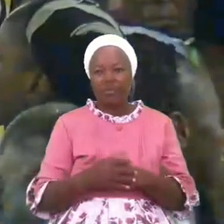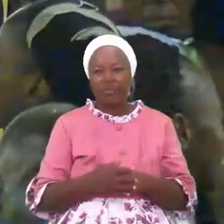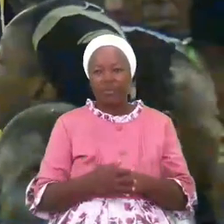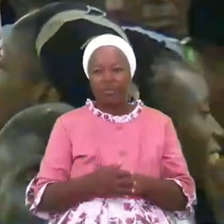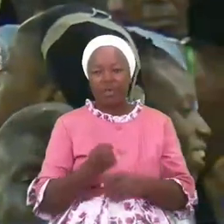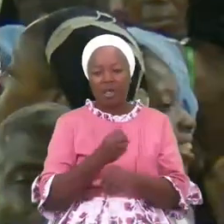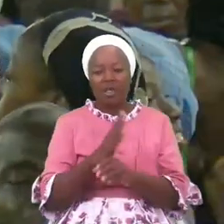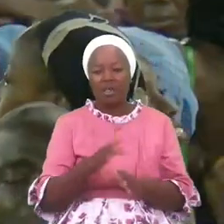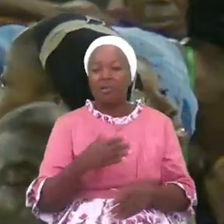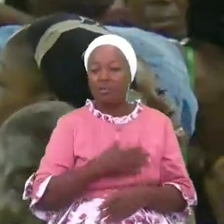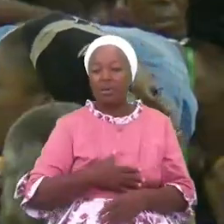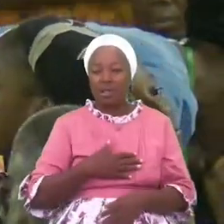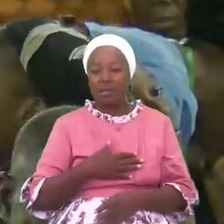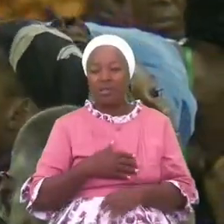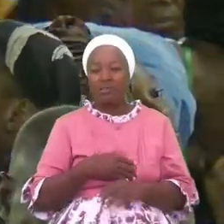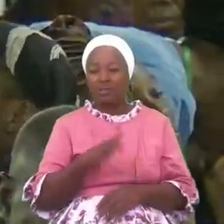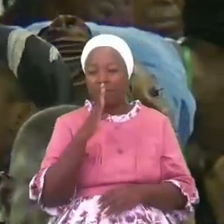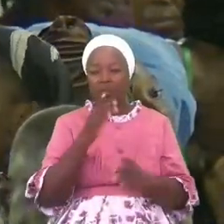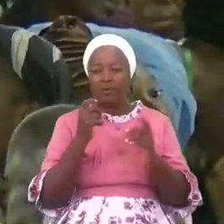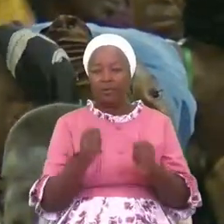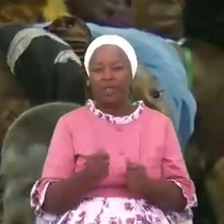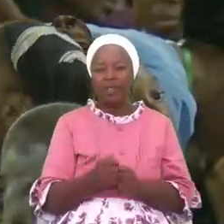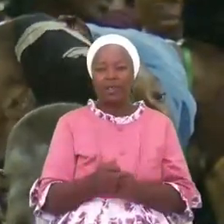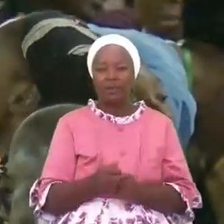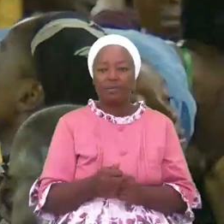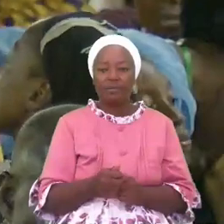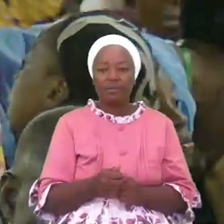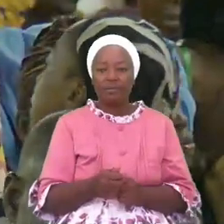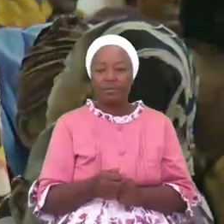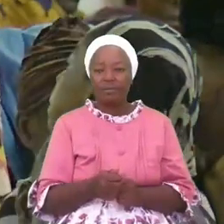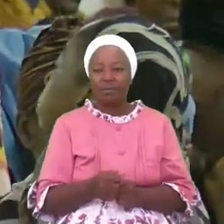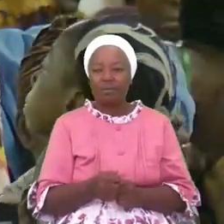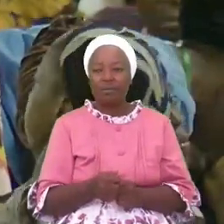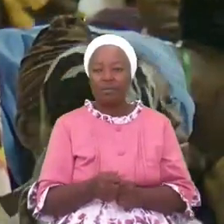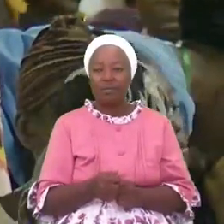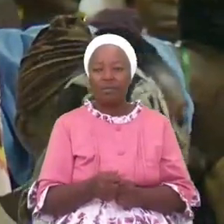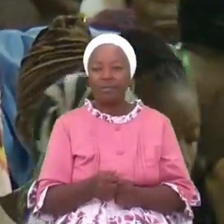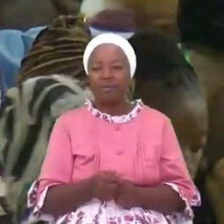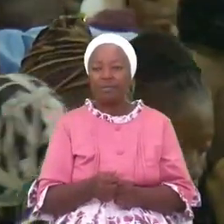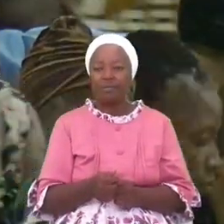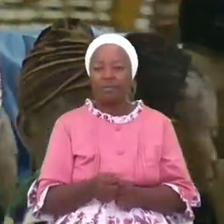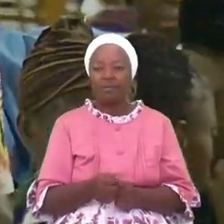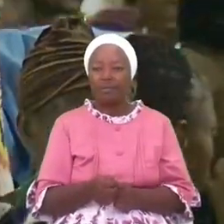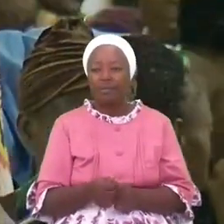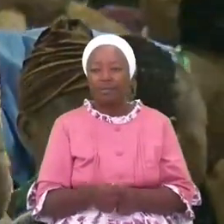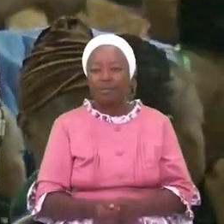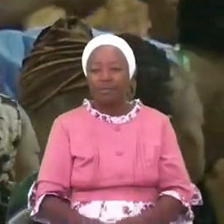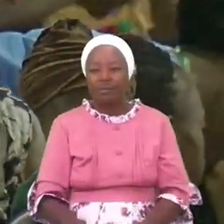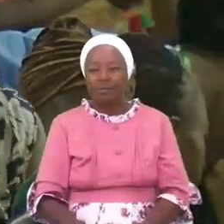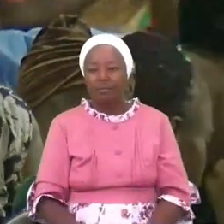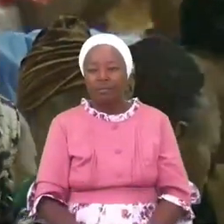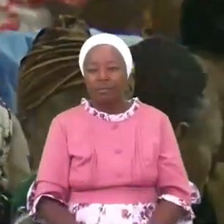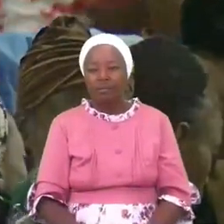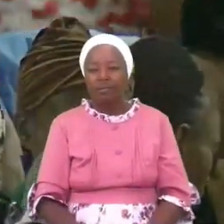make sure you attend to every one of them who have taken this decision tonight. To the